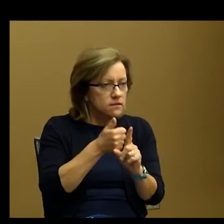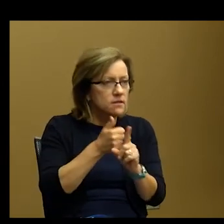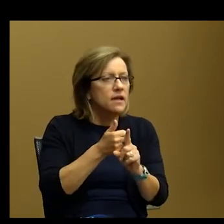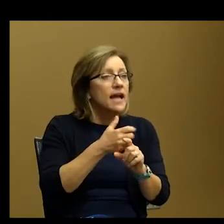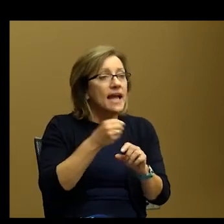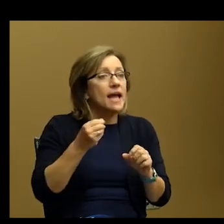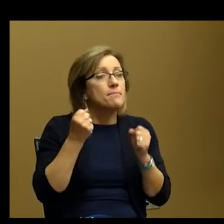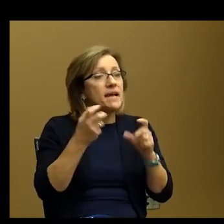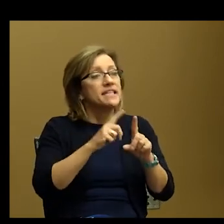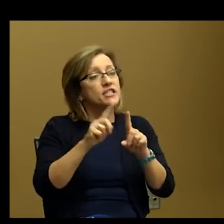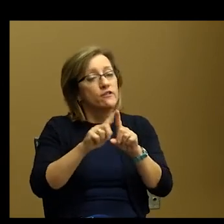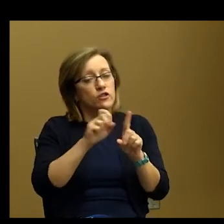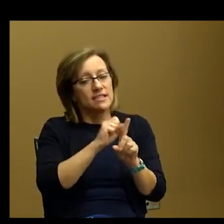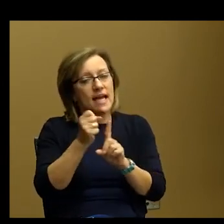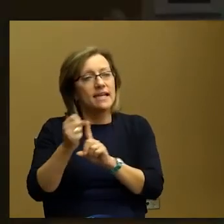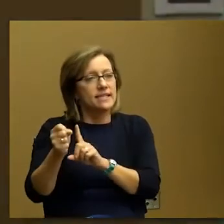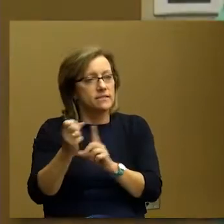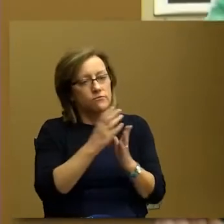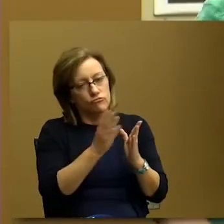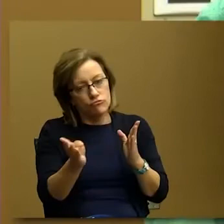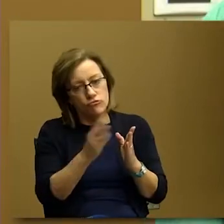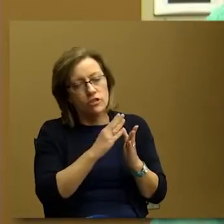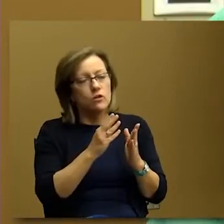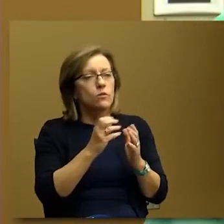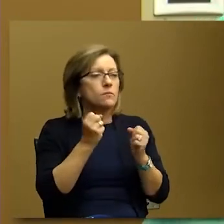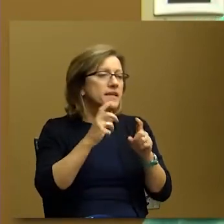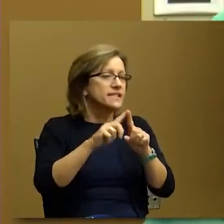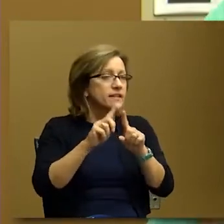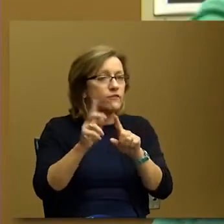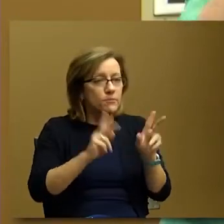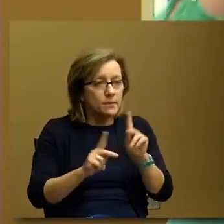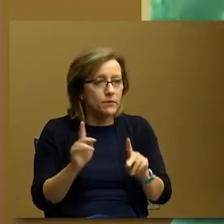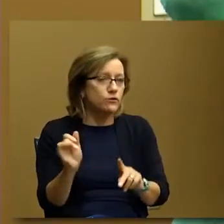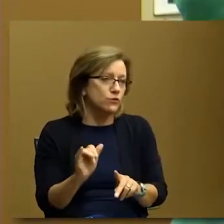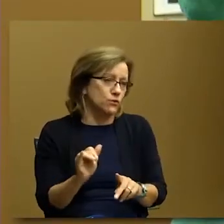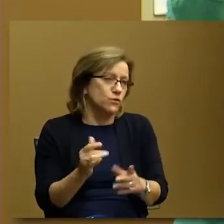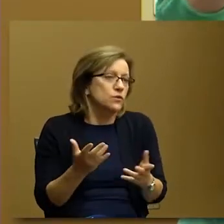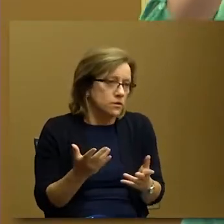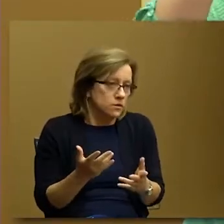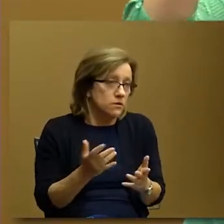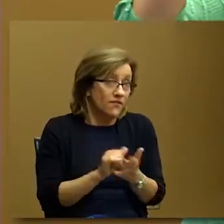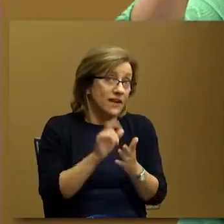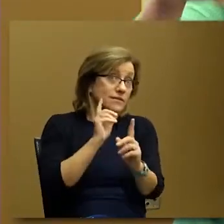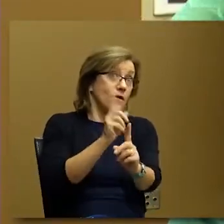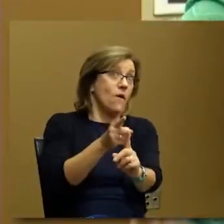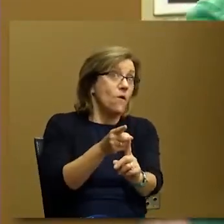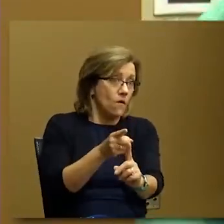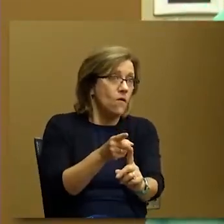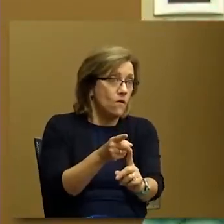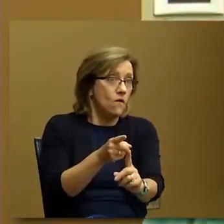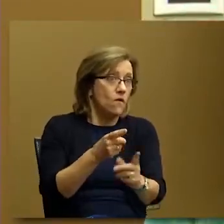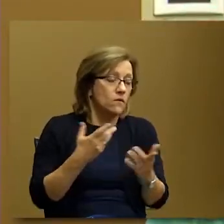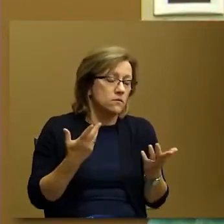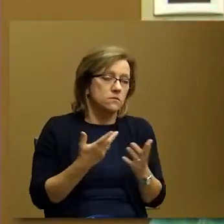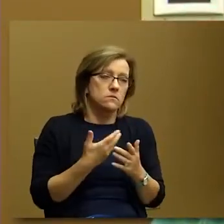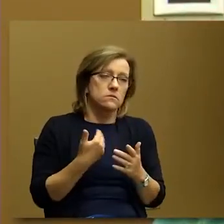settings across and with multiple people. So that's what we're going for, that's the